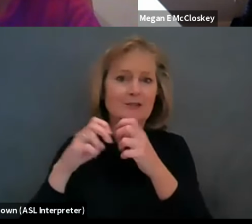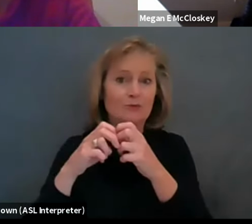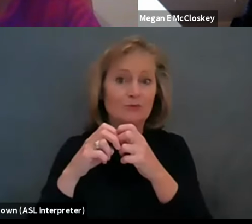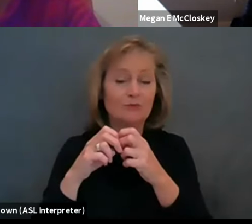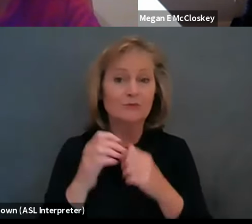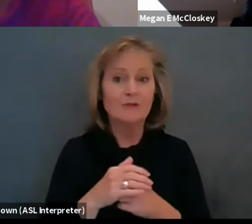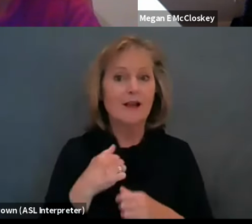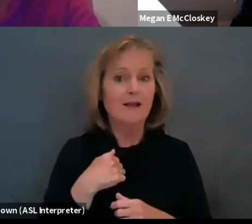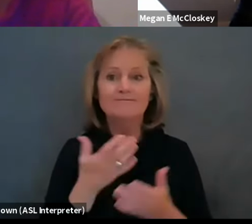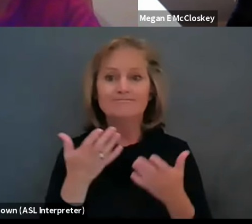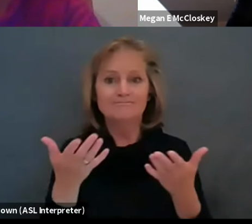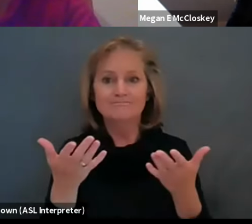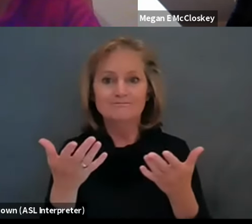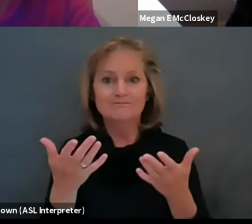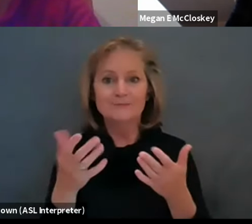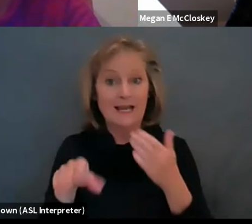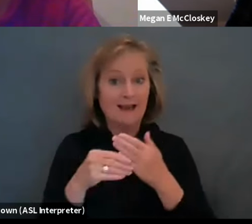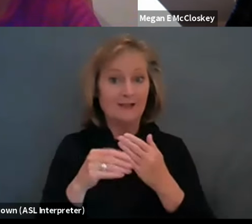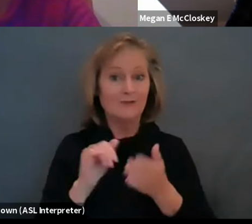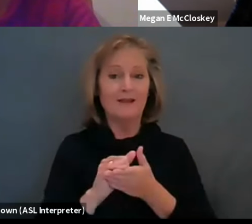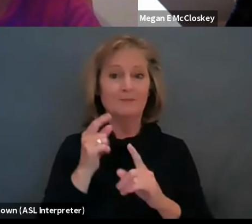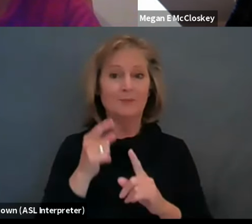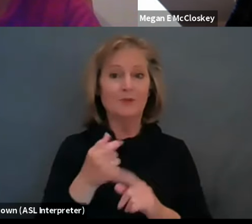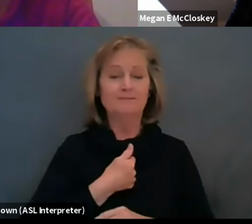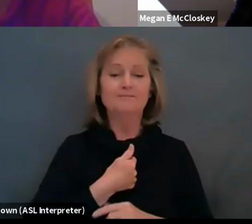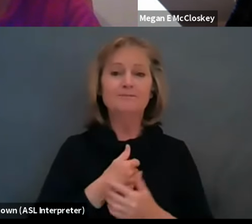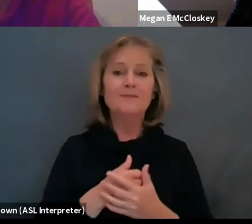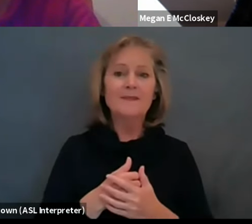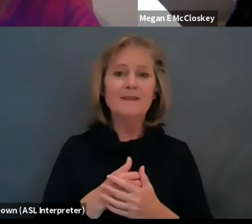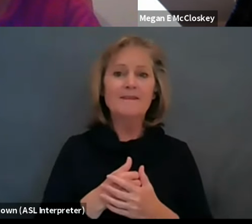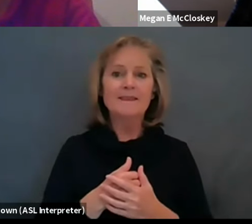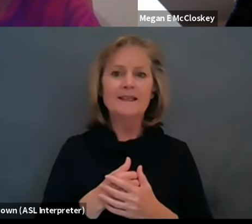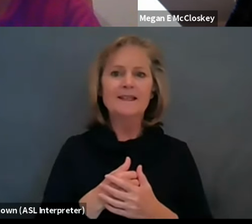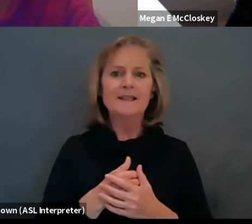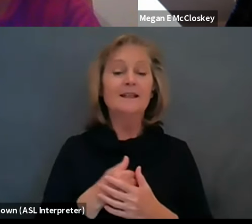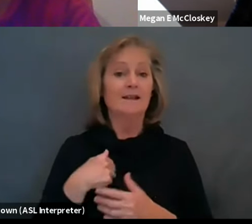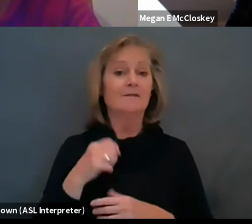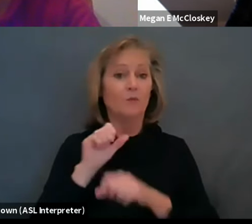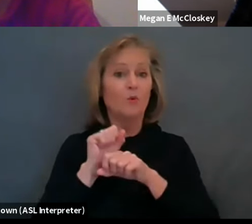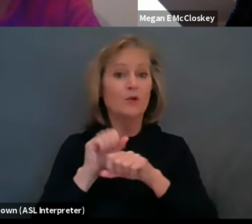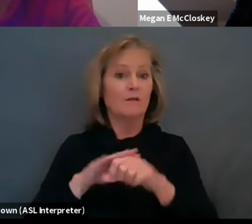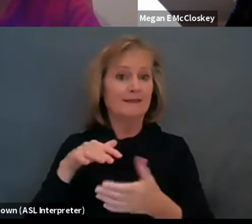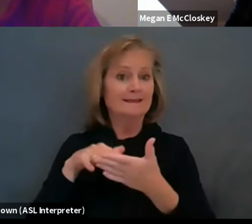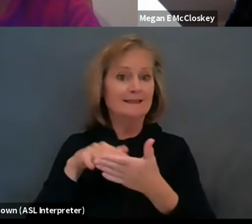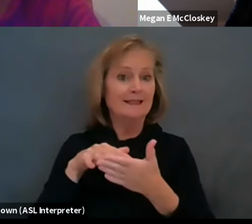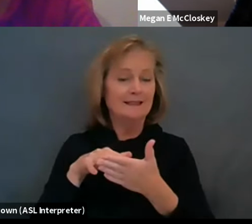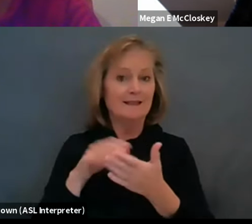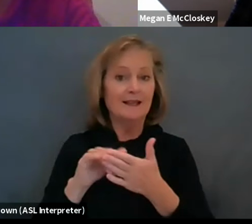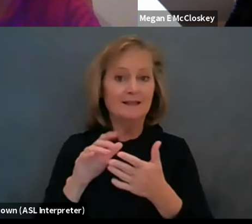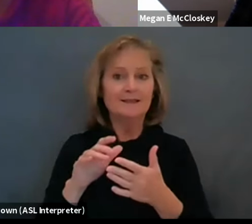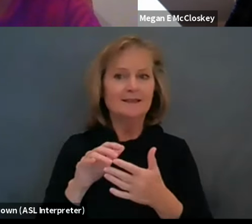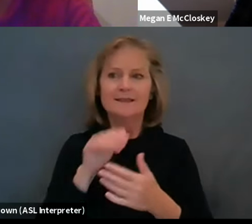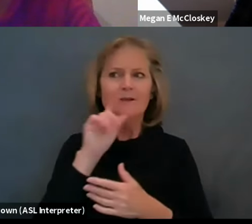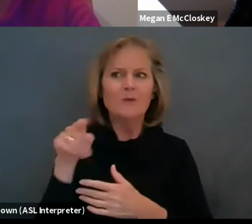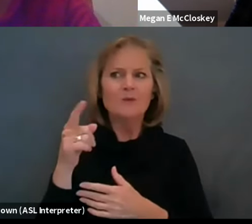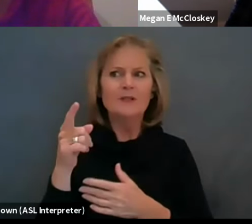And I'm just gonna, kind of add to that point, and having worked on the study, is that it's not